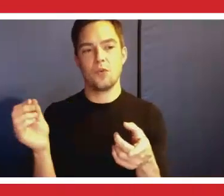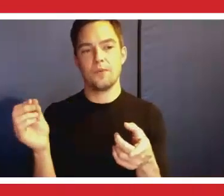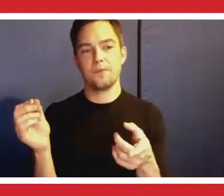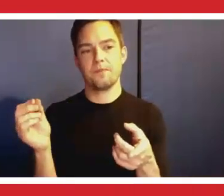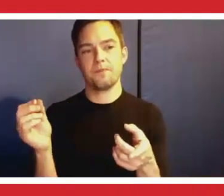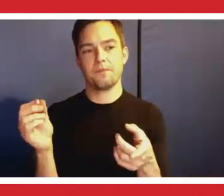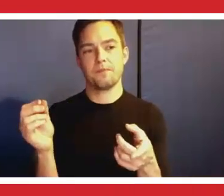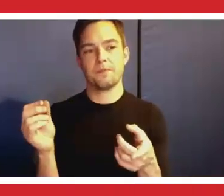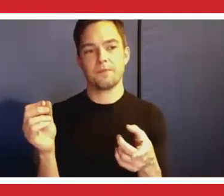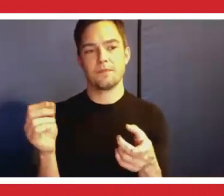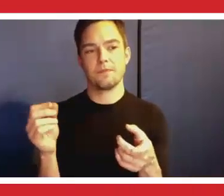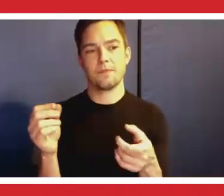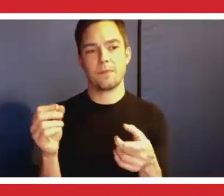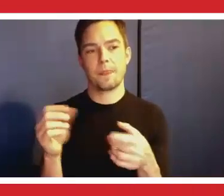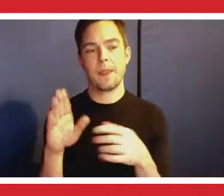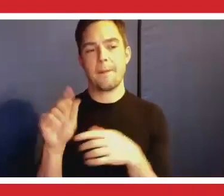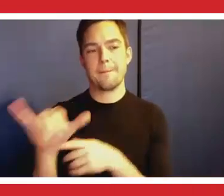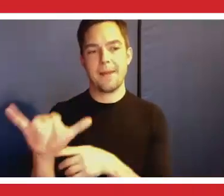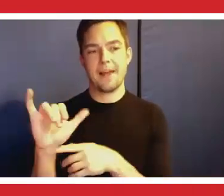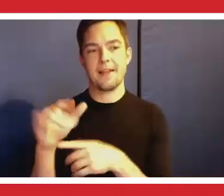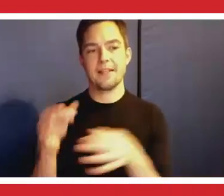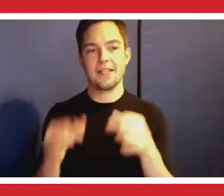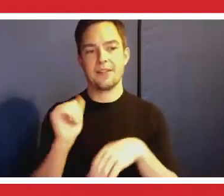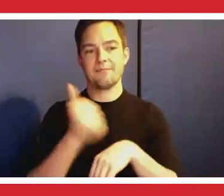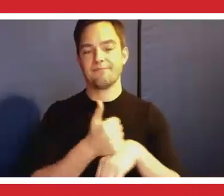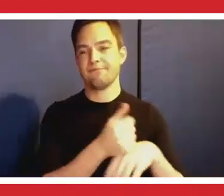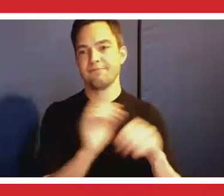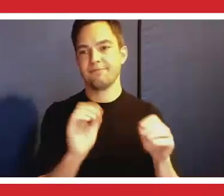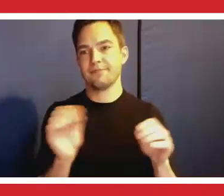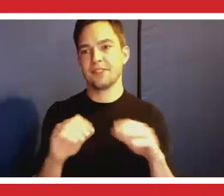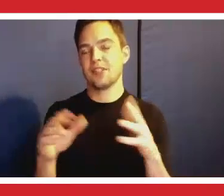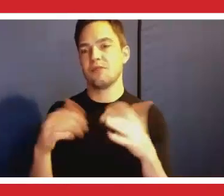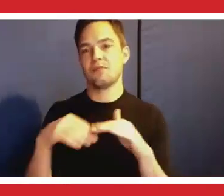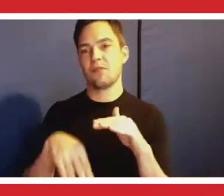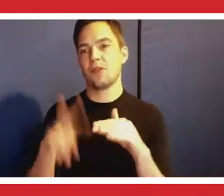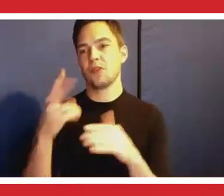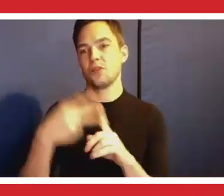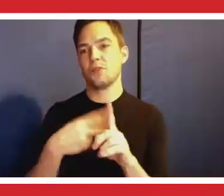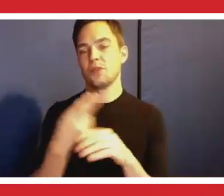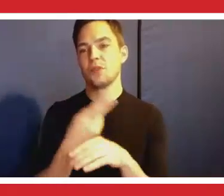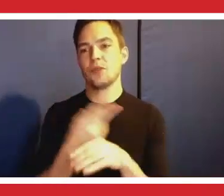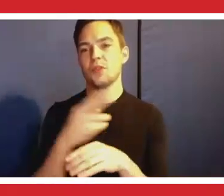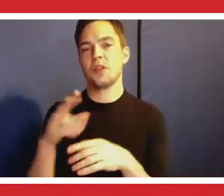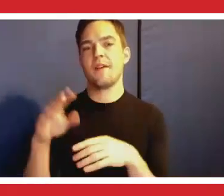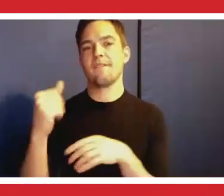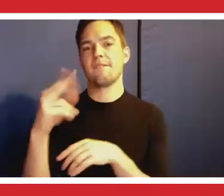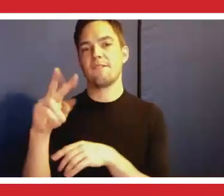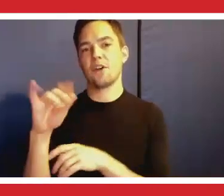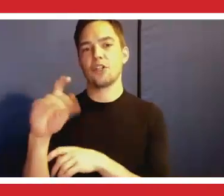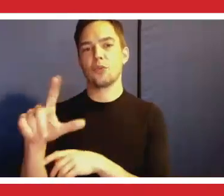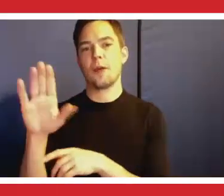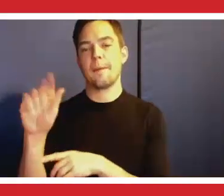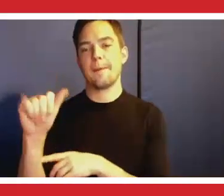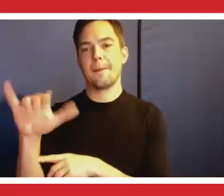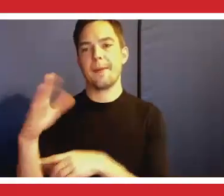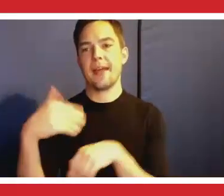reduced overcrowding in prisons by 11% within 2 months using virtual bail hearing. So these were all things that happened